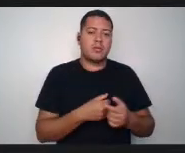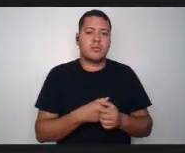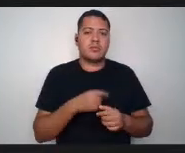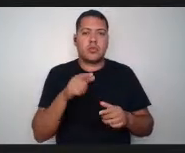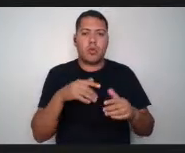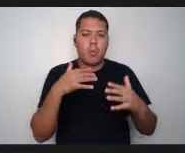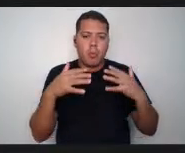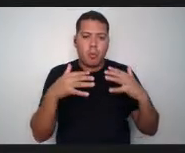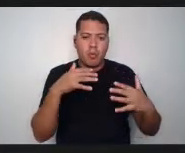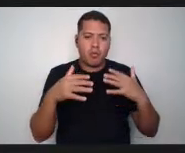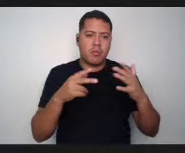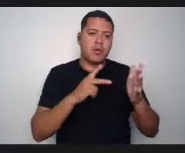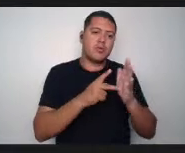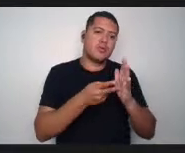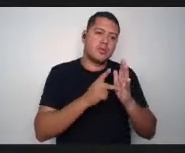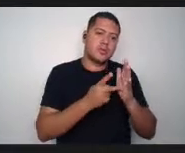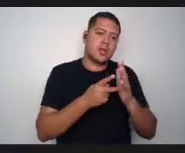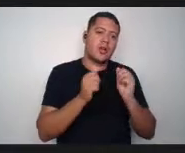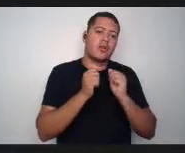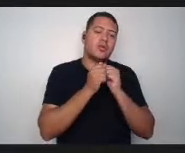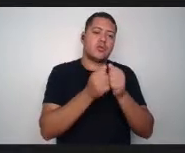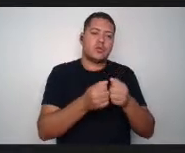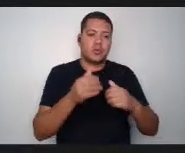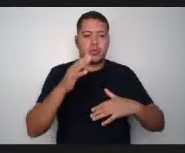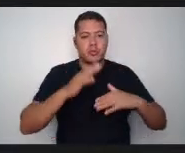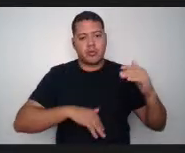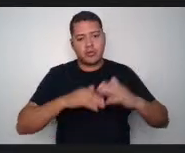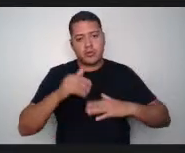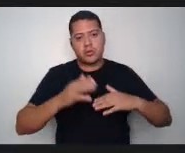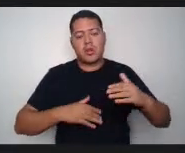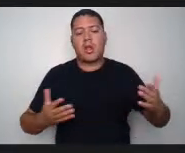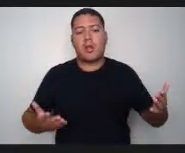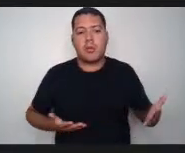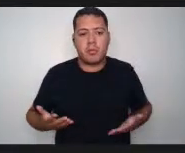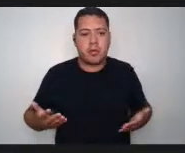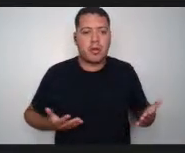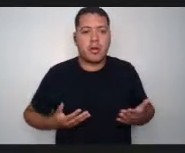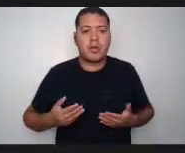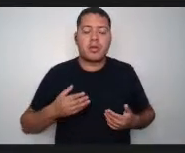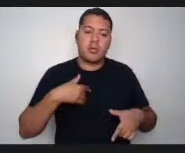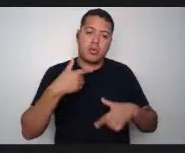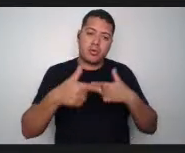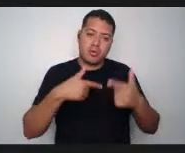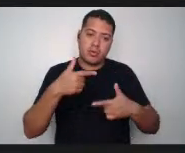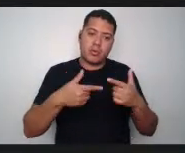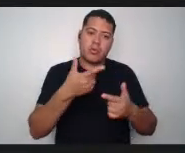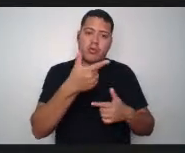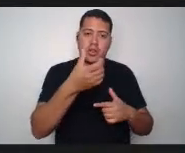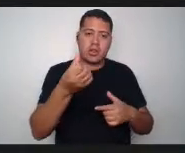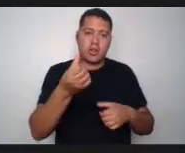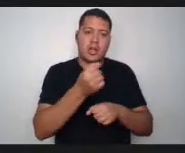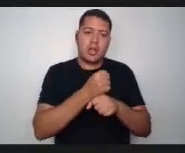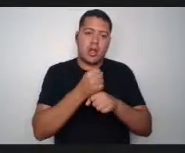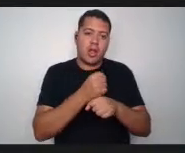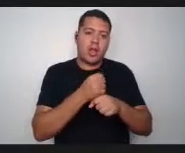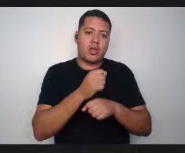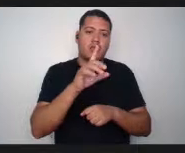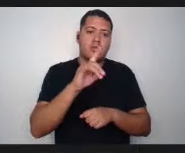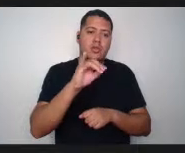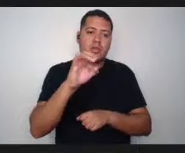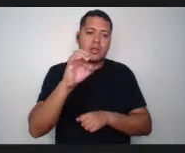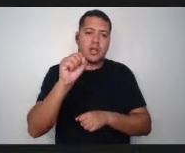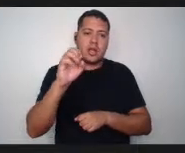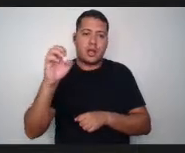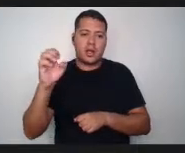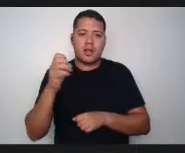here presenting with considering a work that I had with the union, and I worked in GIS